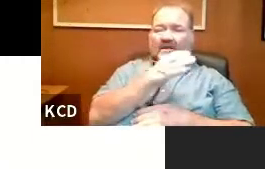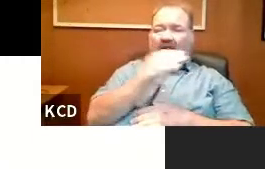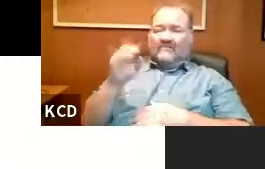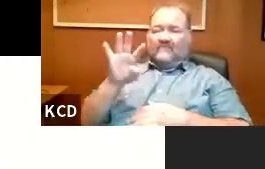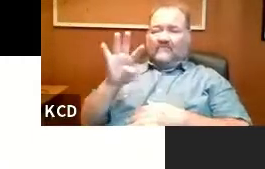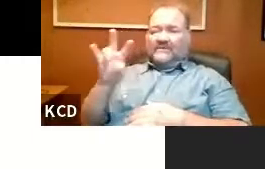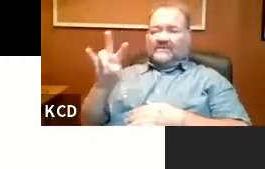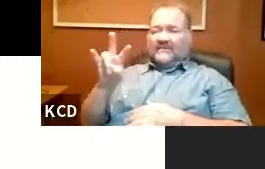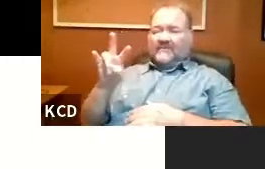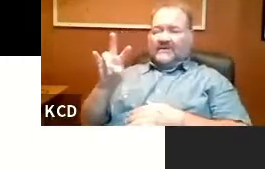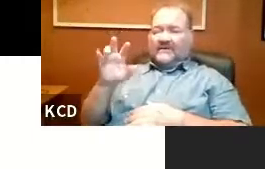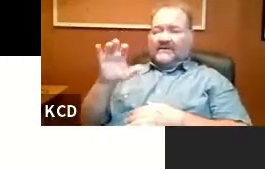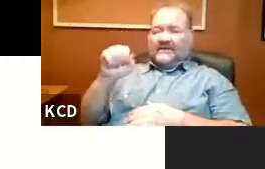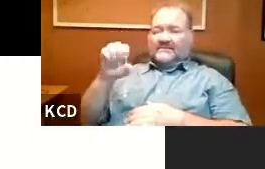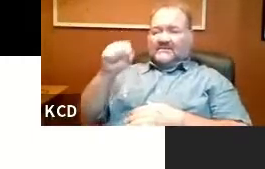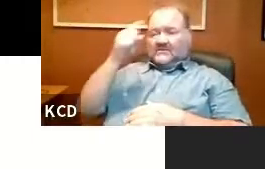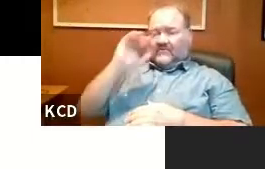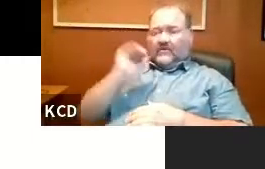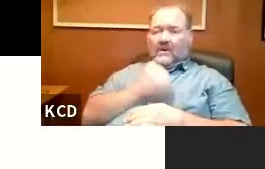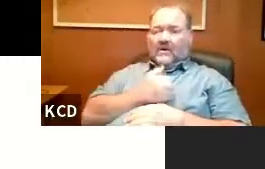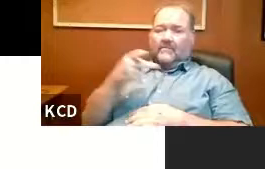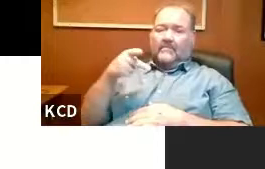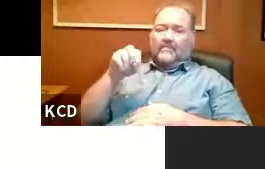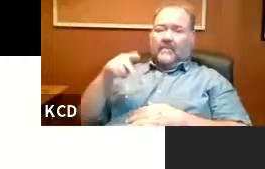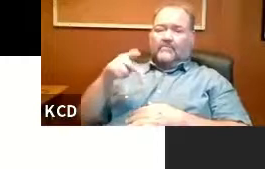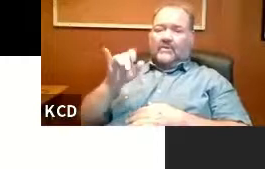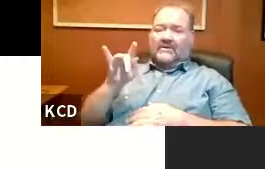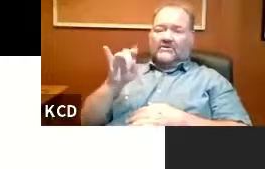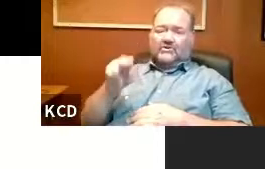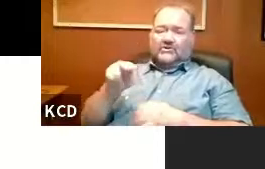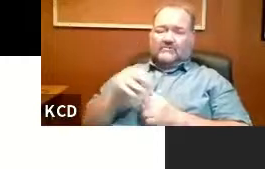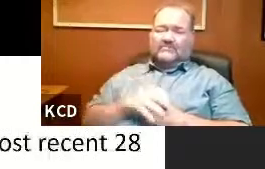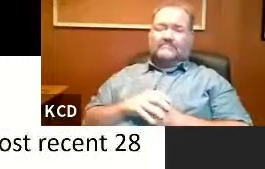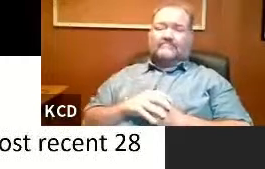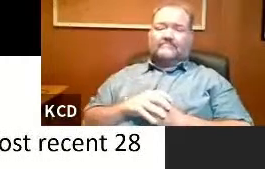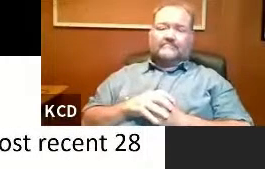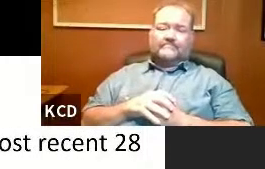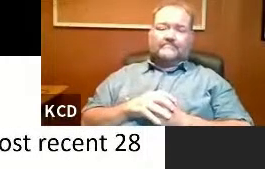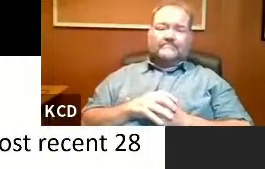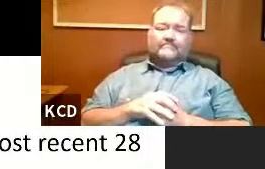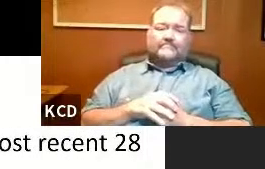47 cases for our population. Next slide.